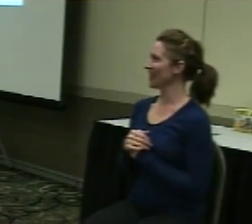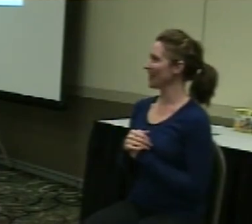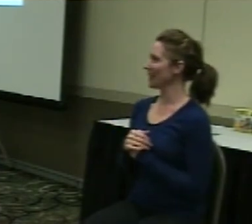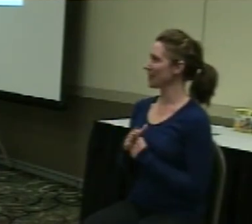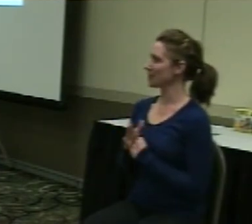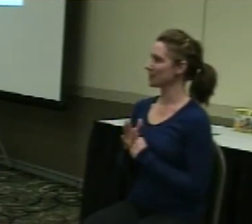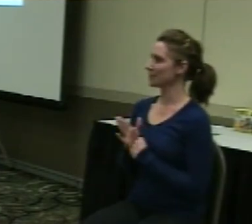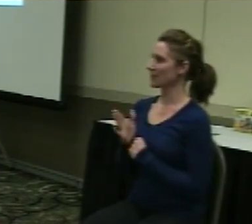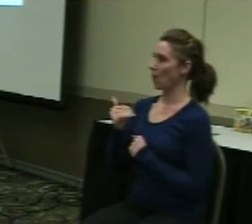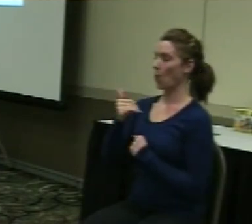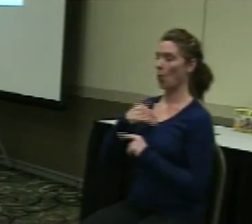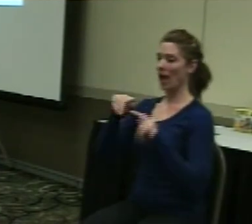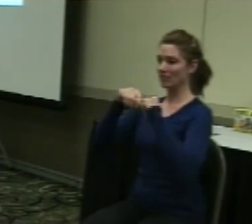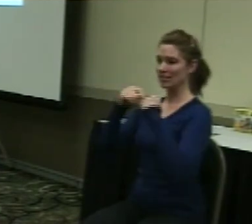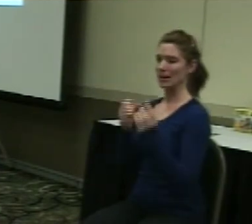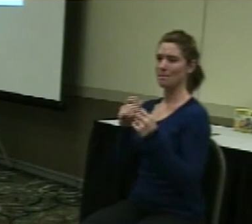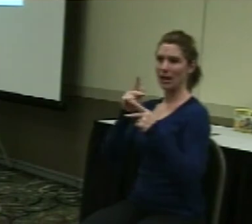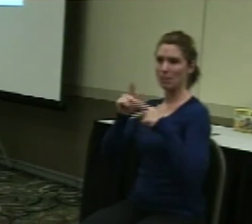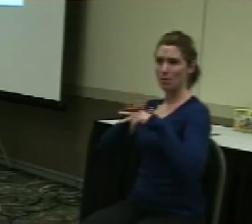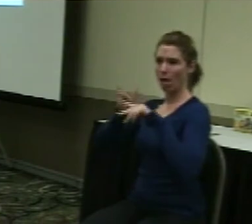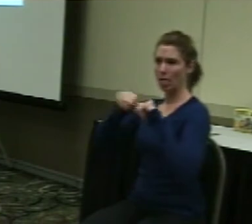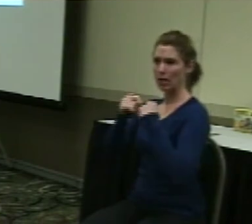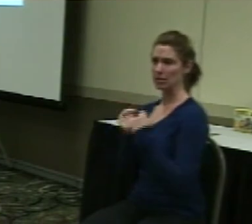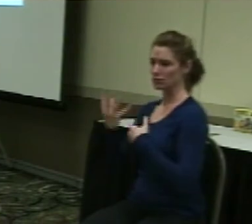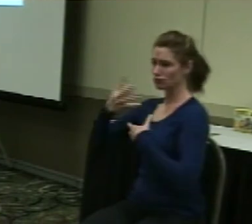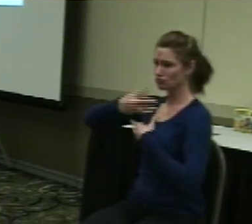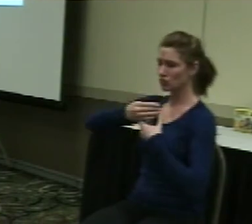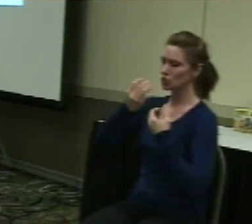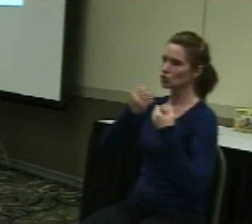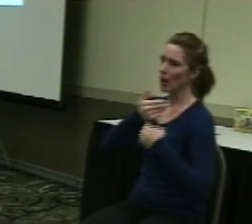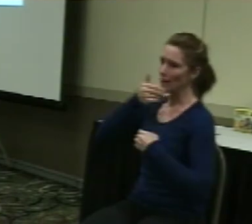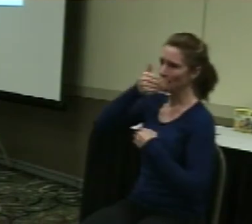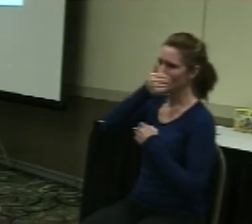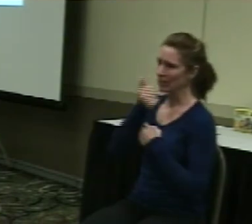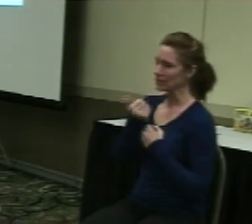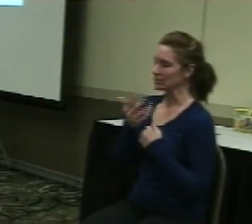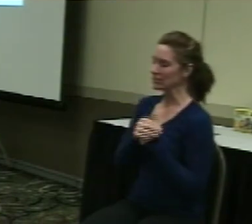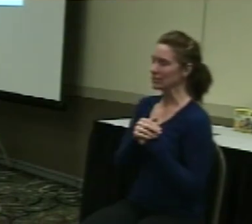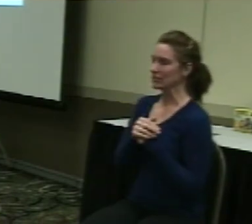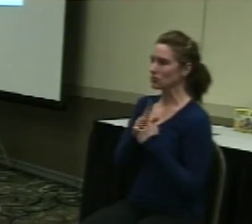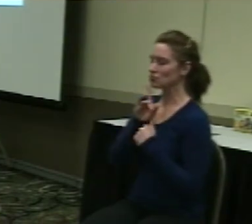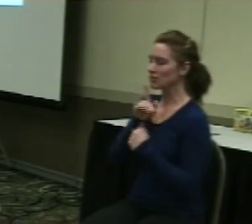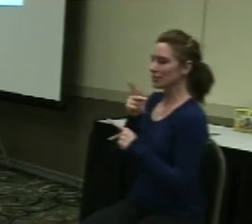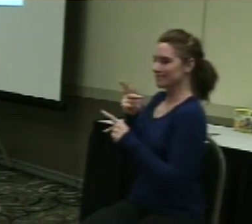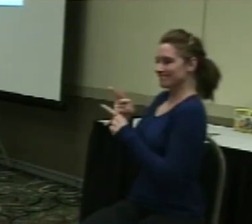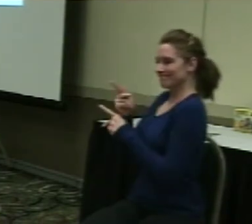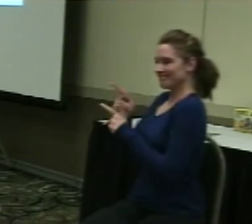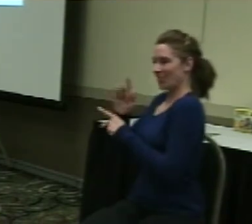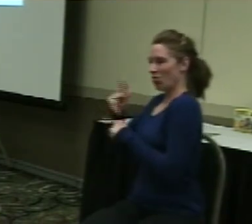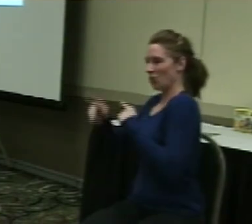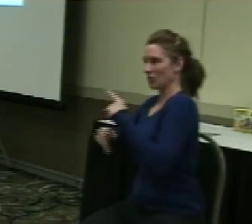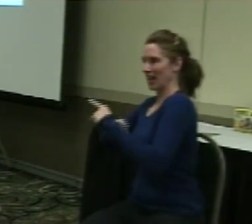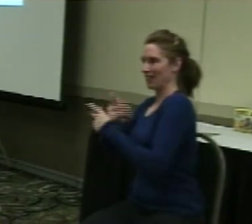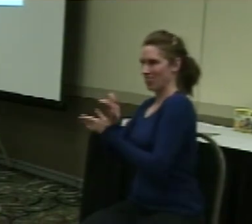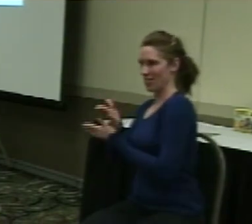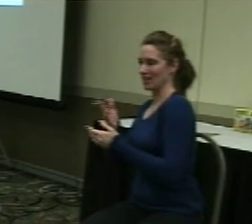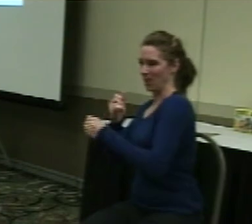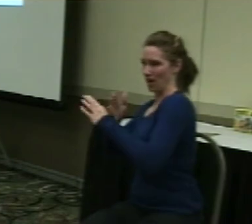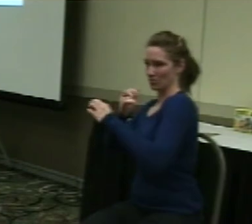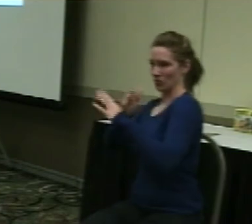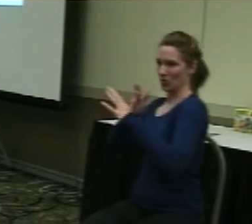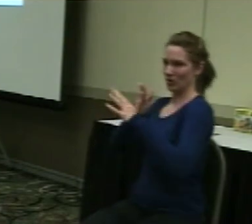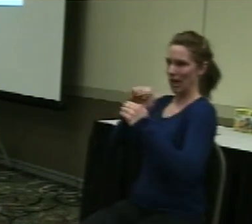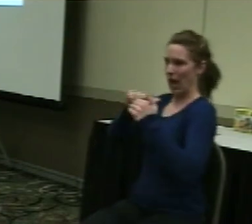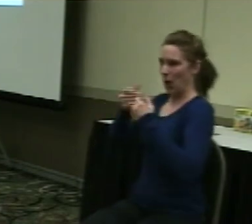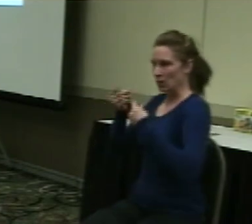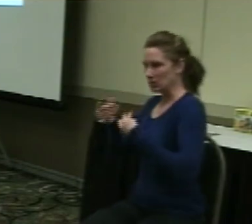We have a multidisciplinary team going, you know, and we are going to try our best to deal with those kinds of things as they come up, you